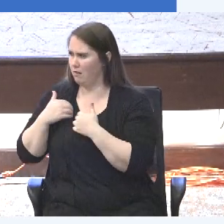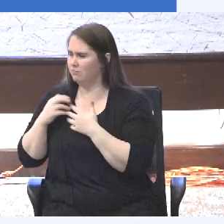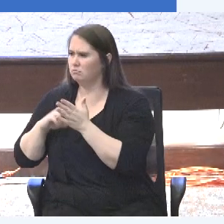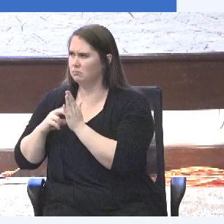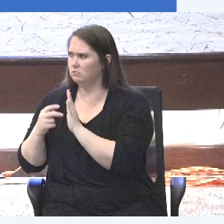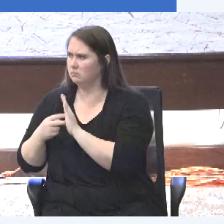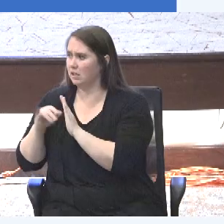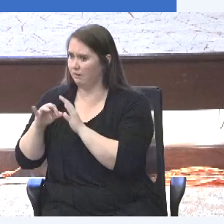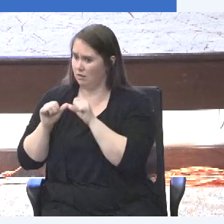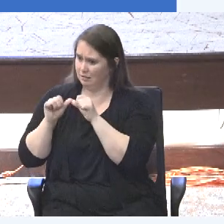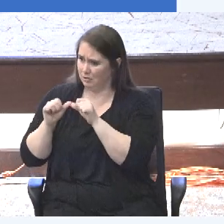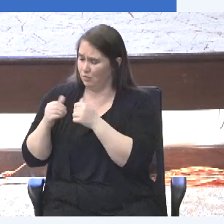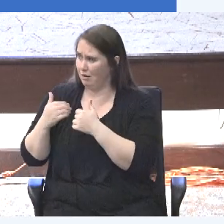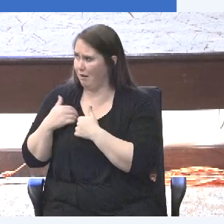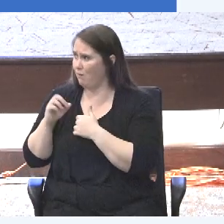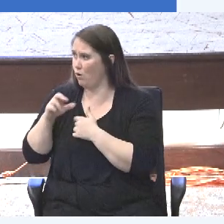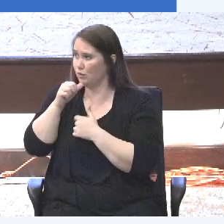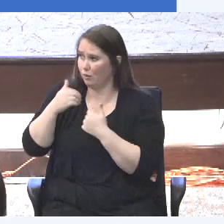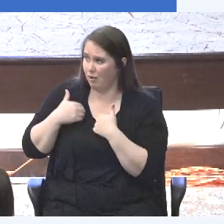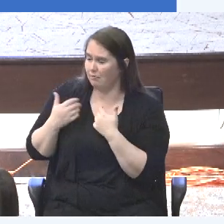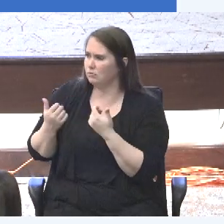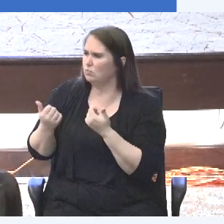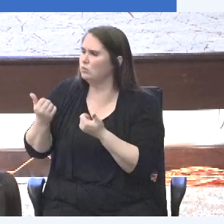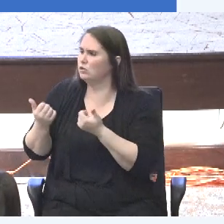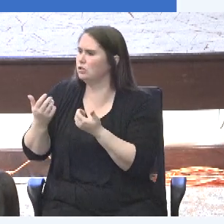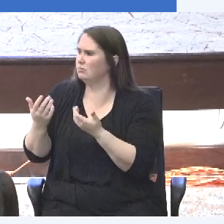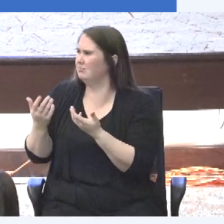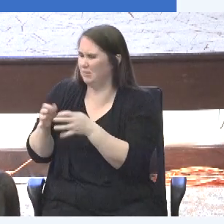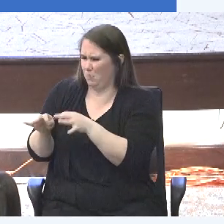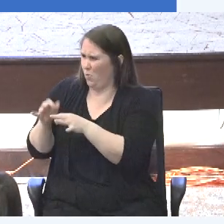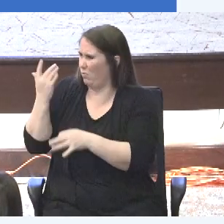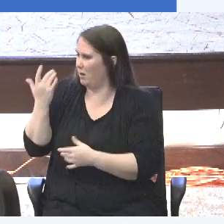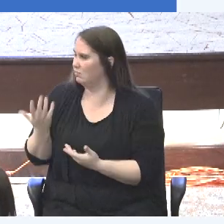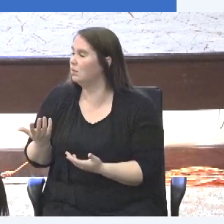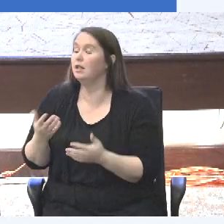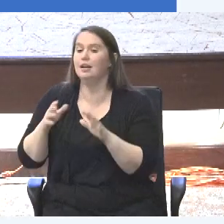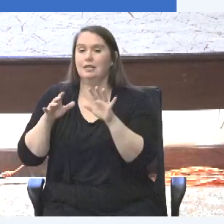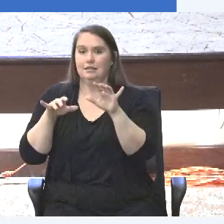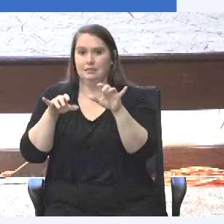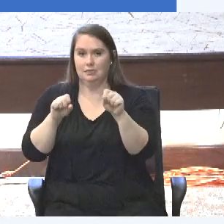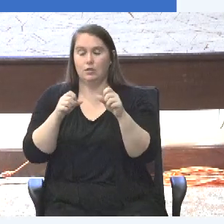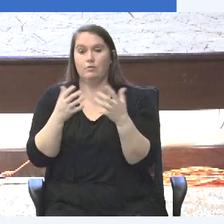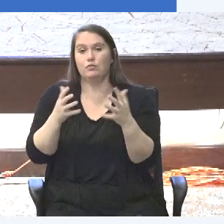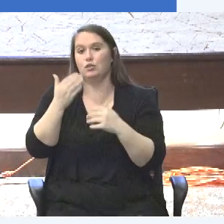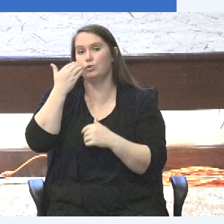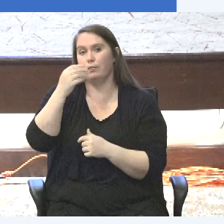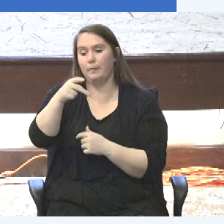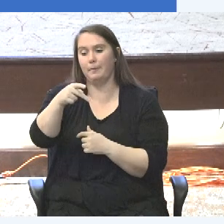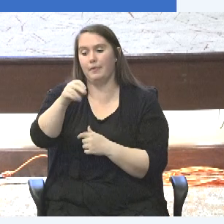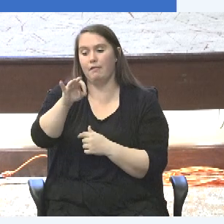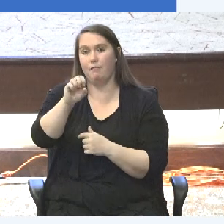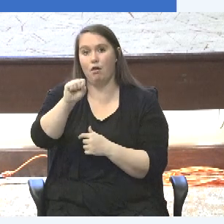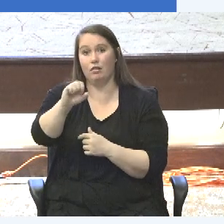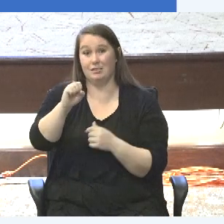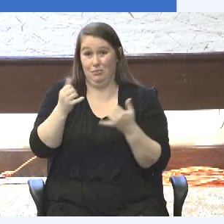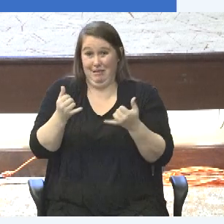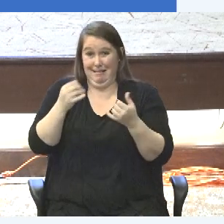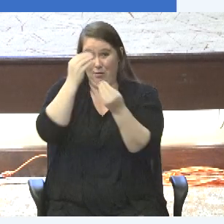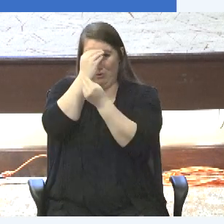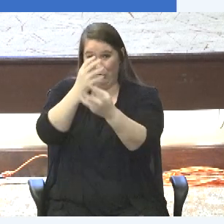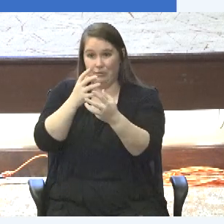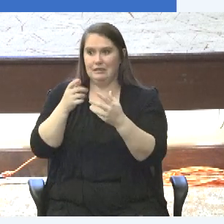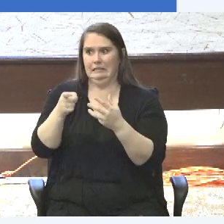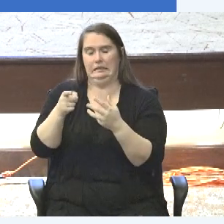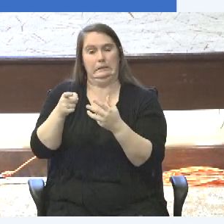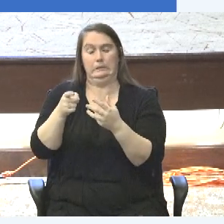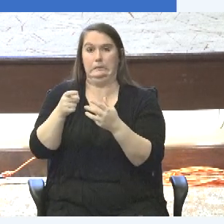if we were to continue using it? Mayor, Council Member, yes, I will. Thank you for the opportunity. So obviously we know PFAS is something that's in the news right now as a forever